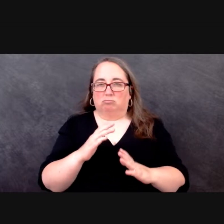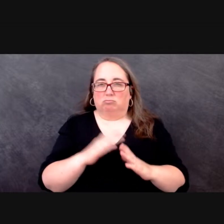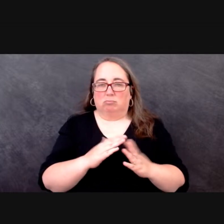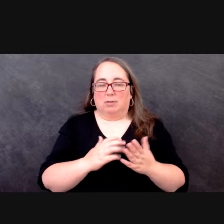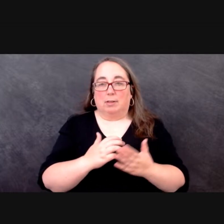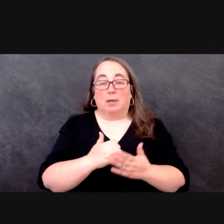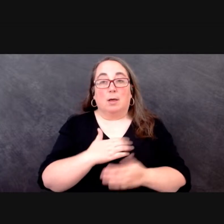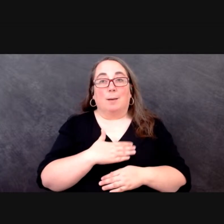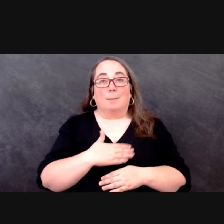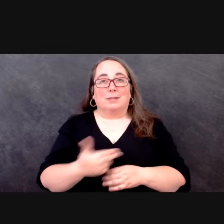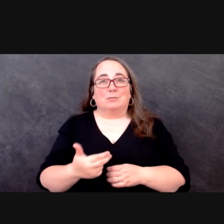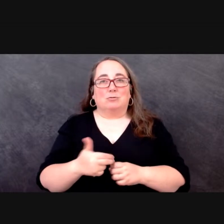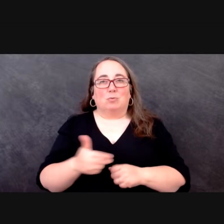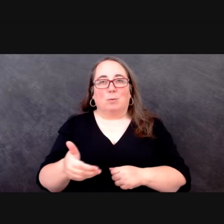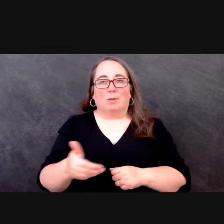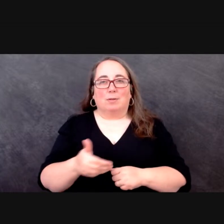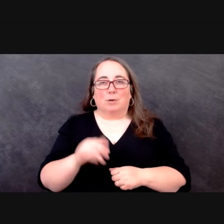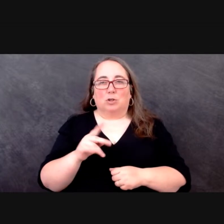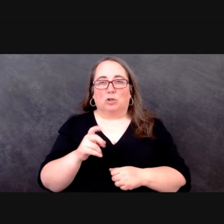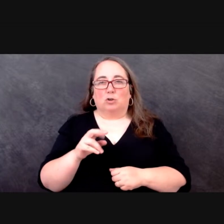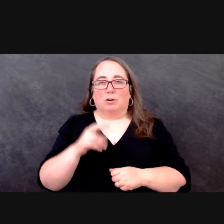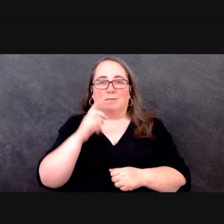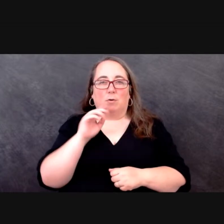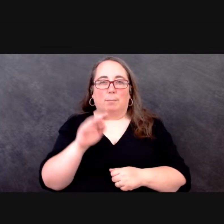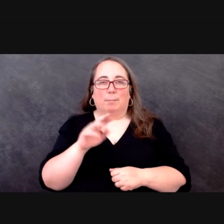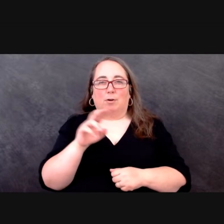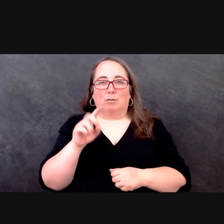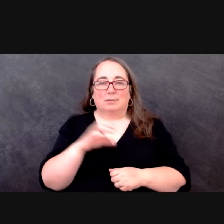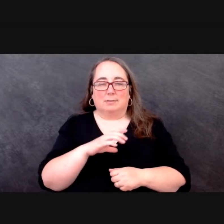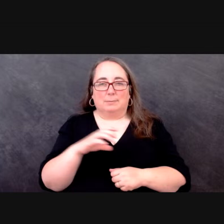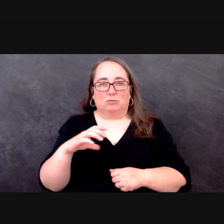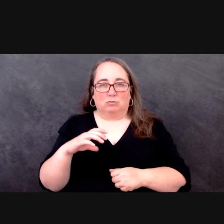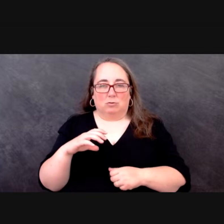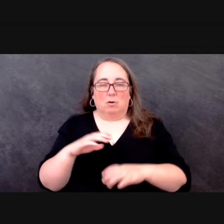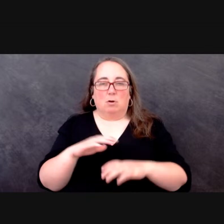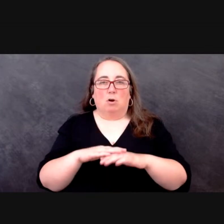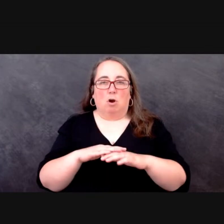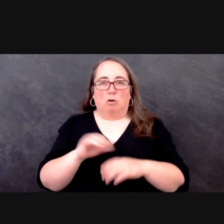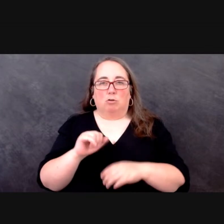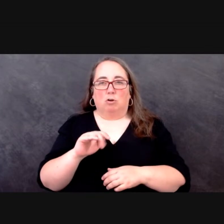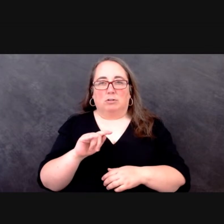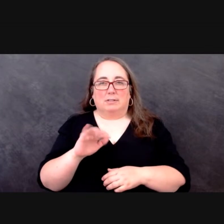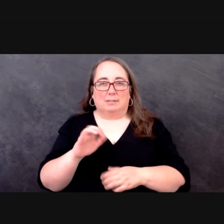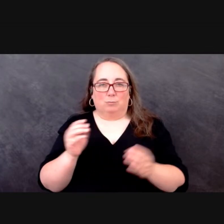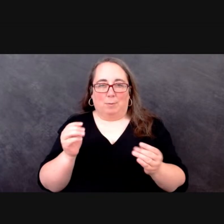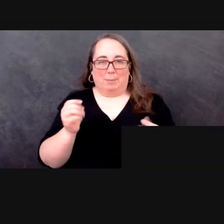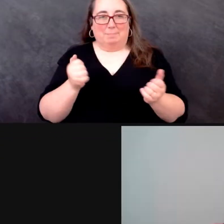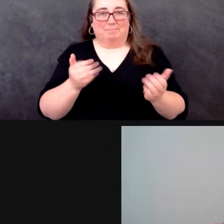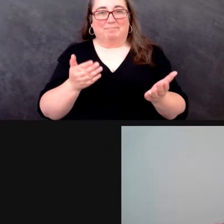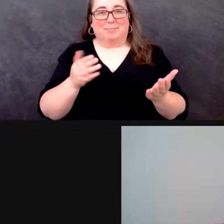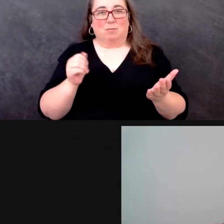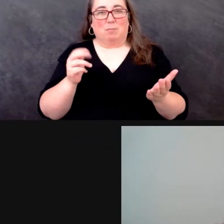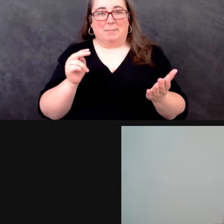join me in welcoming the curator of Maryland's Commission on Artistic Property.